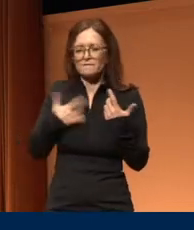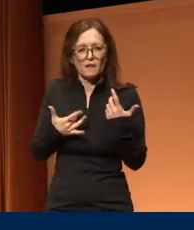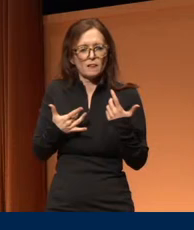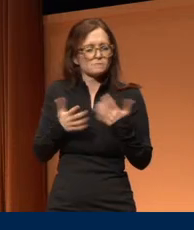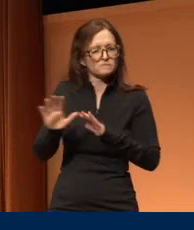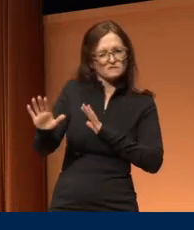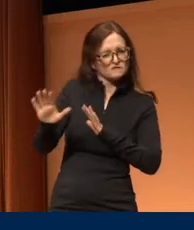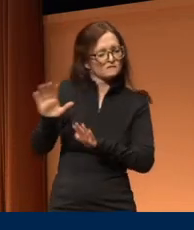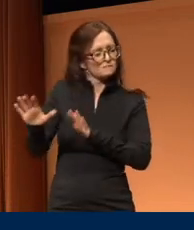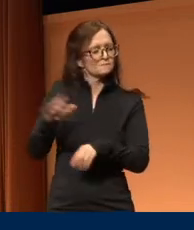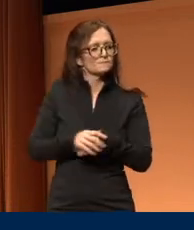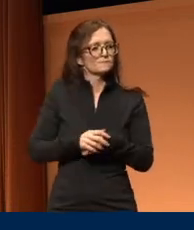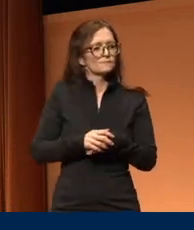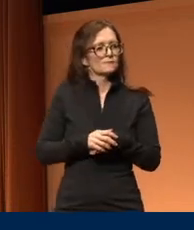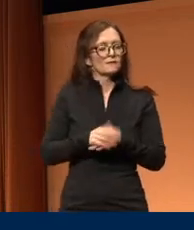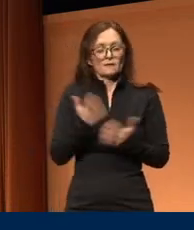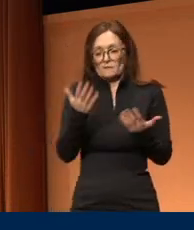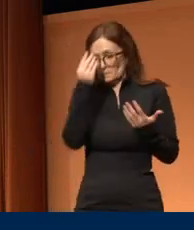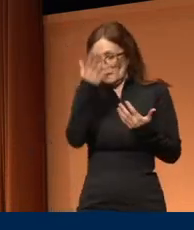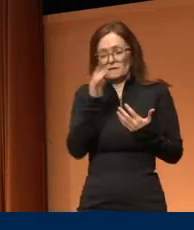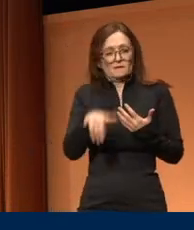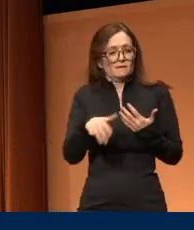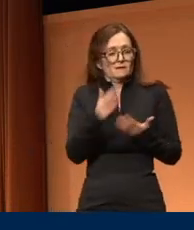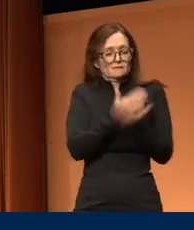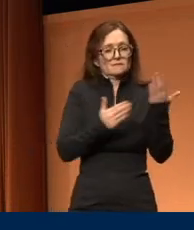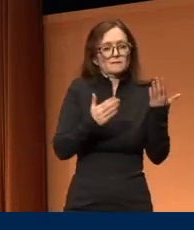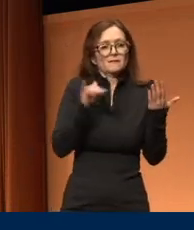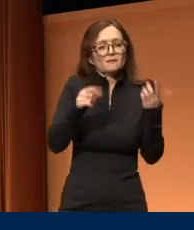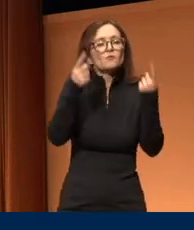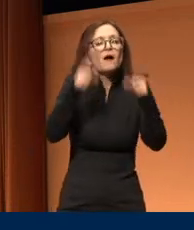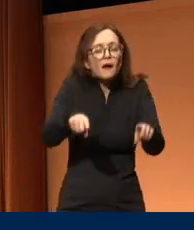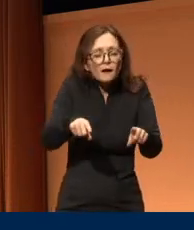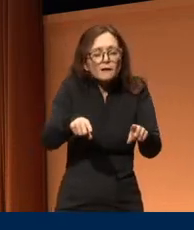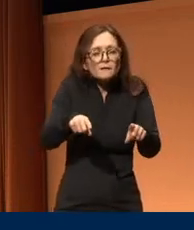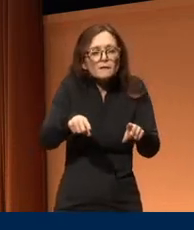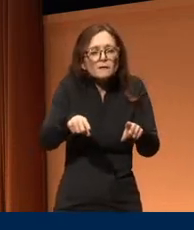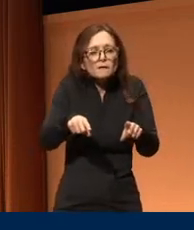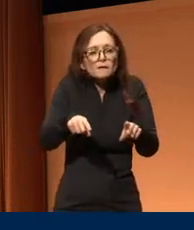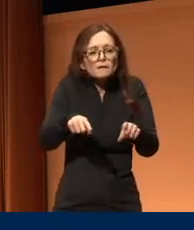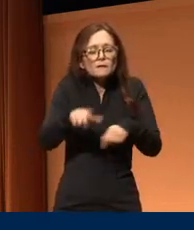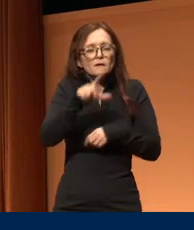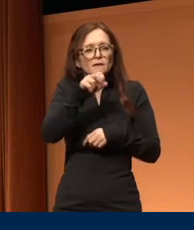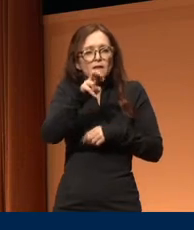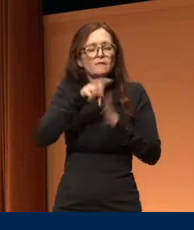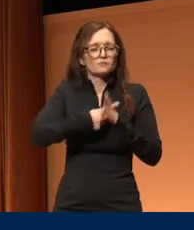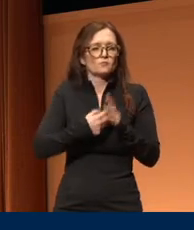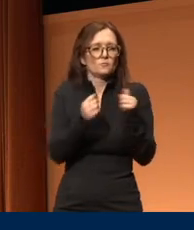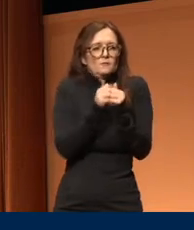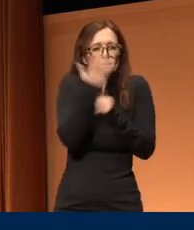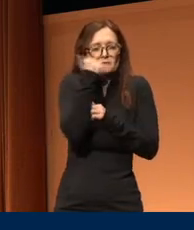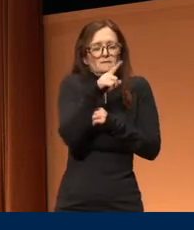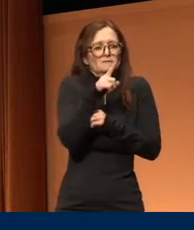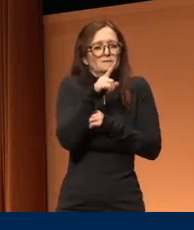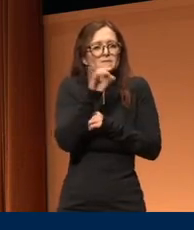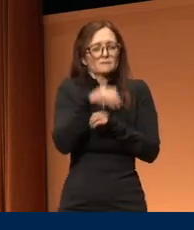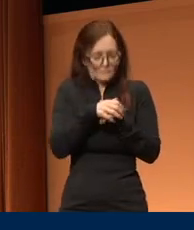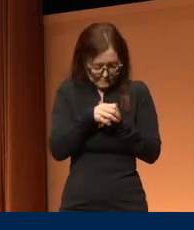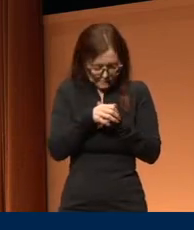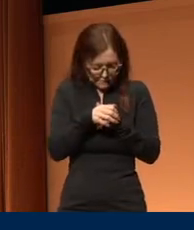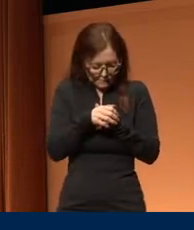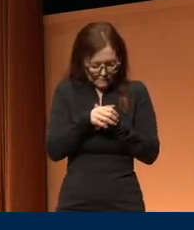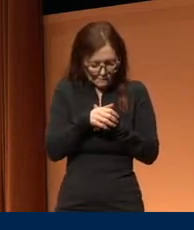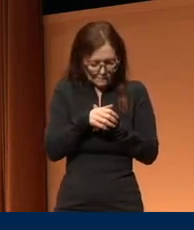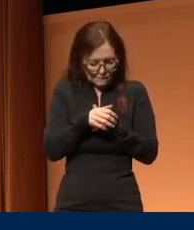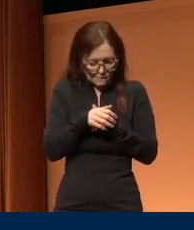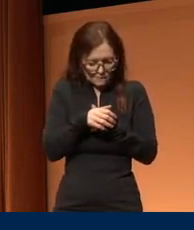they? And to some degree, that's partly what happened. Partisan logic reemerged, bitter battles were fought, but somehow